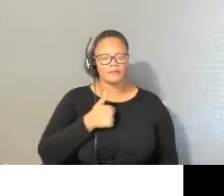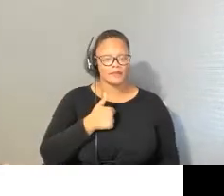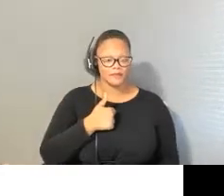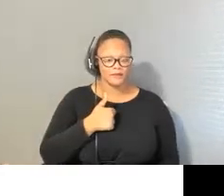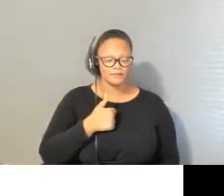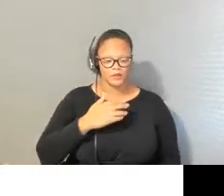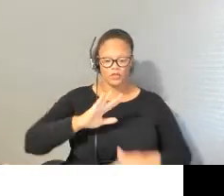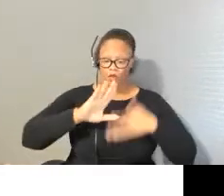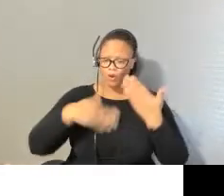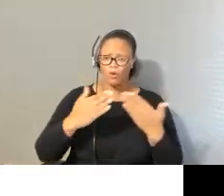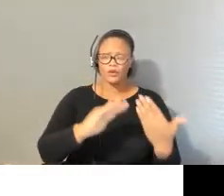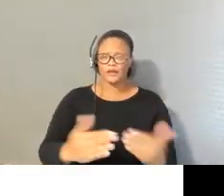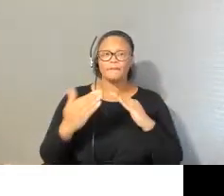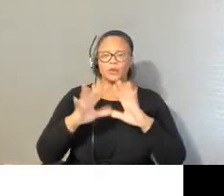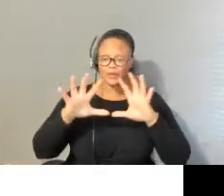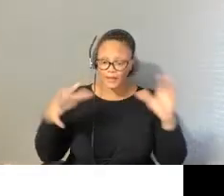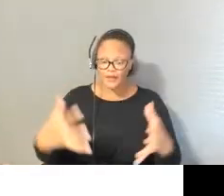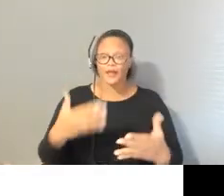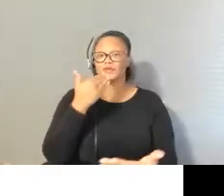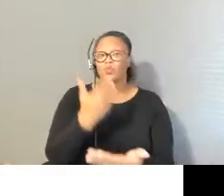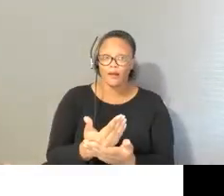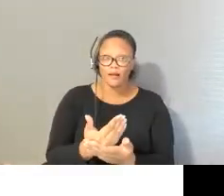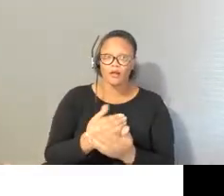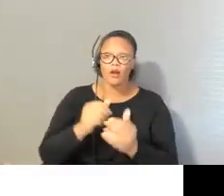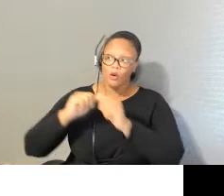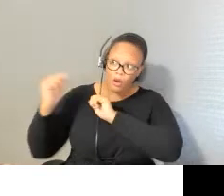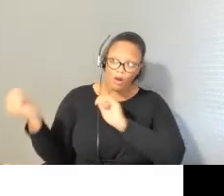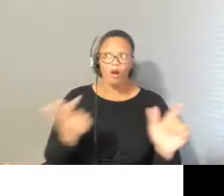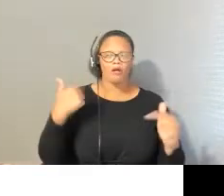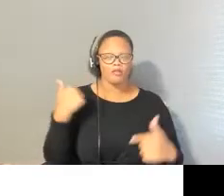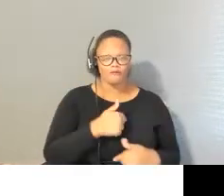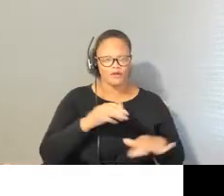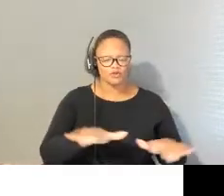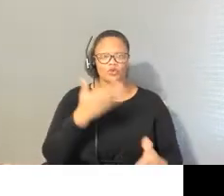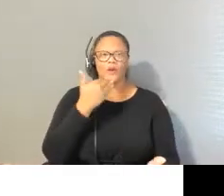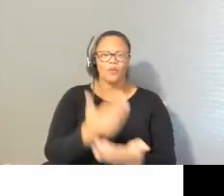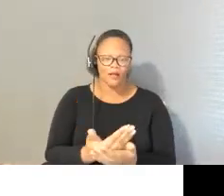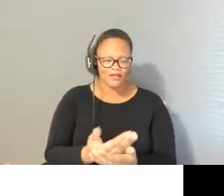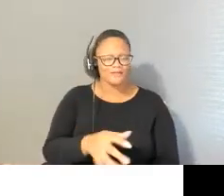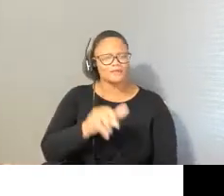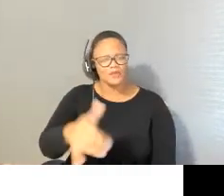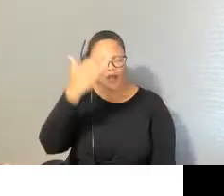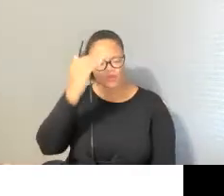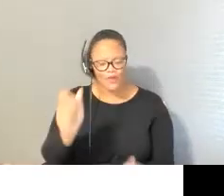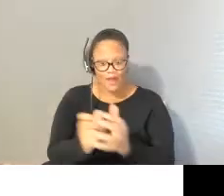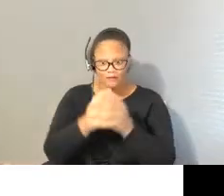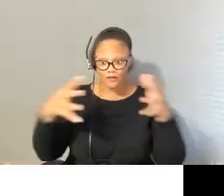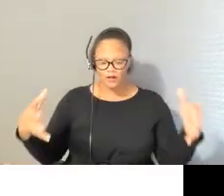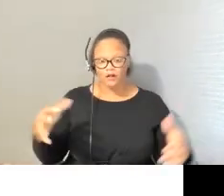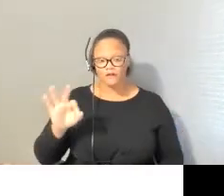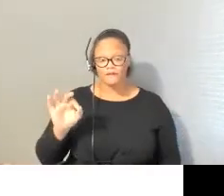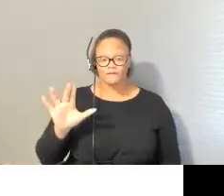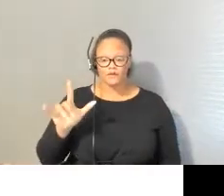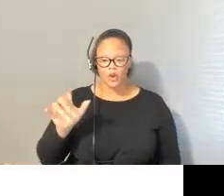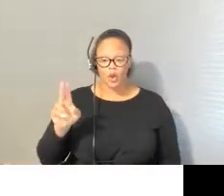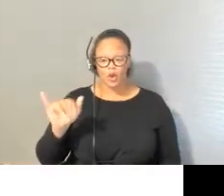It's about all of us doing well. So that's what the flourishing about. That's why that is so important. This is our dimensions